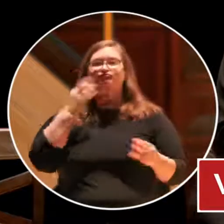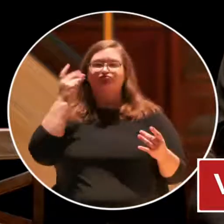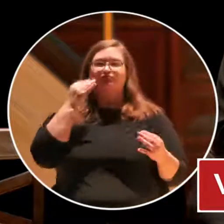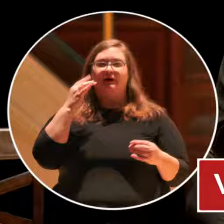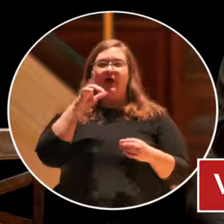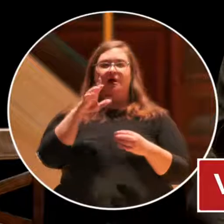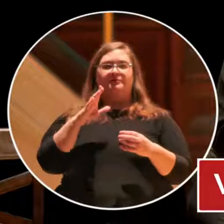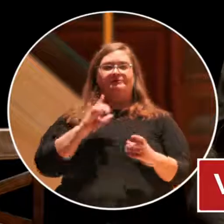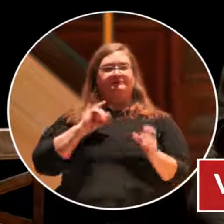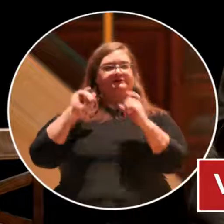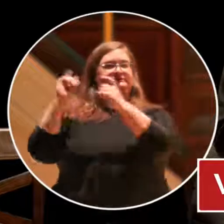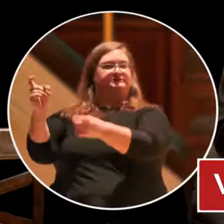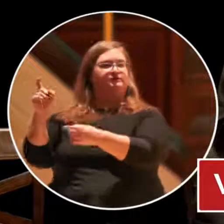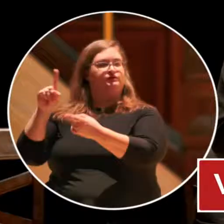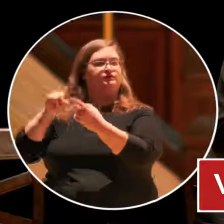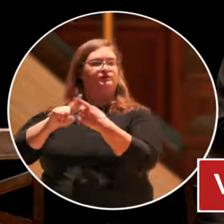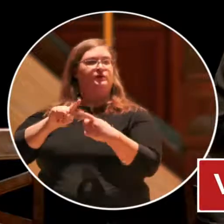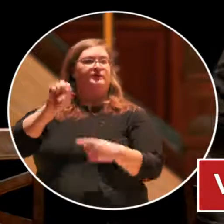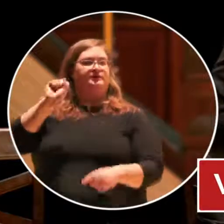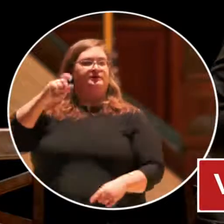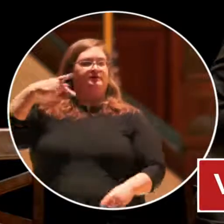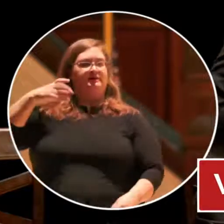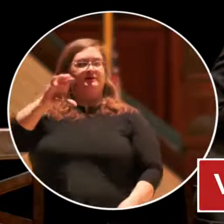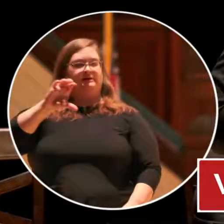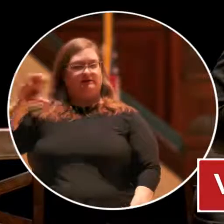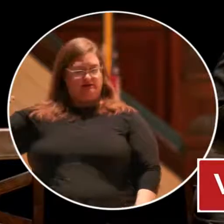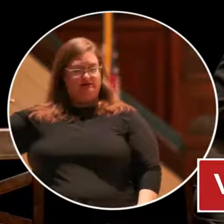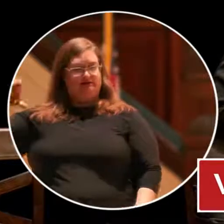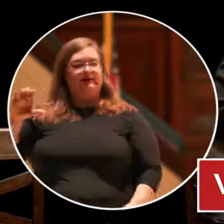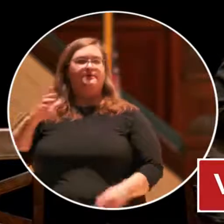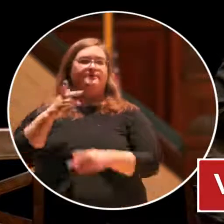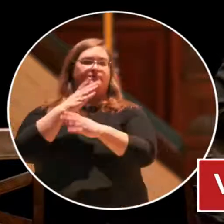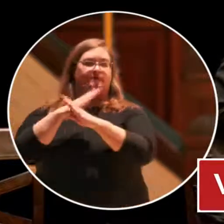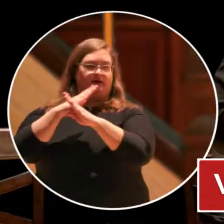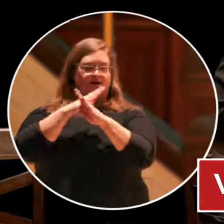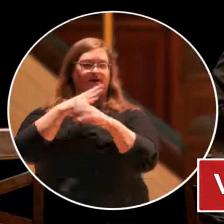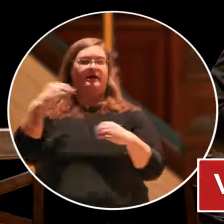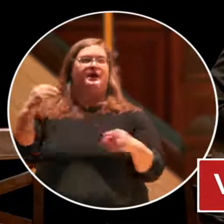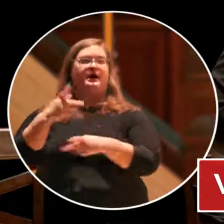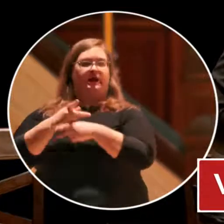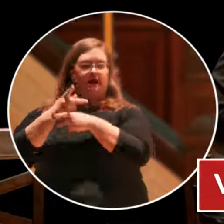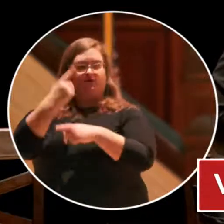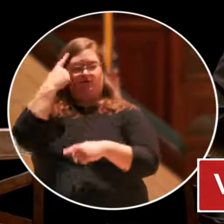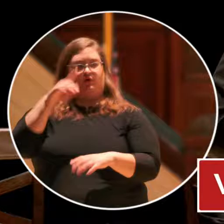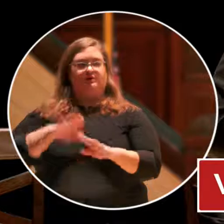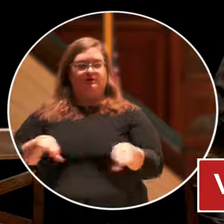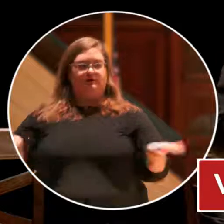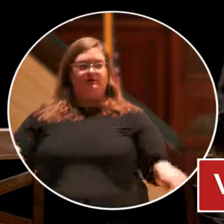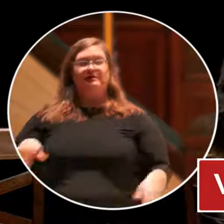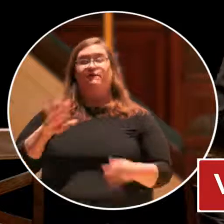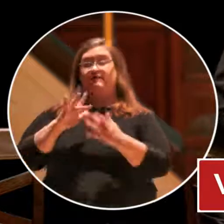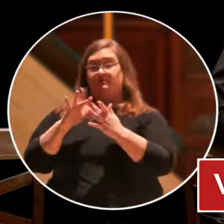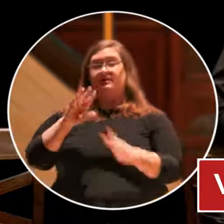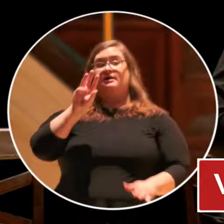the Protection and Care of Children, if you're able. That website, one last time, is